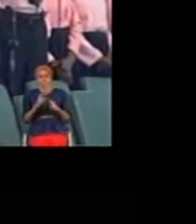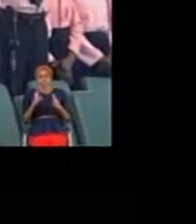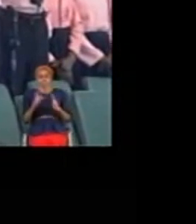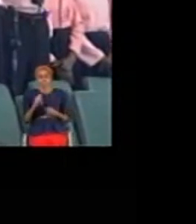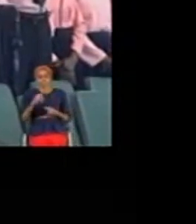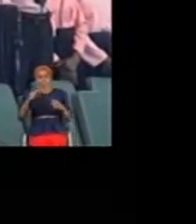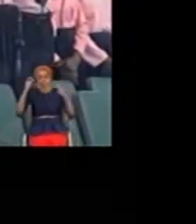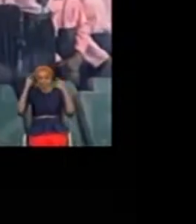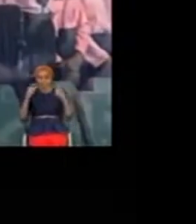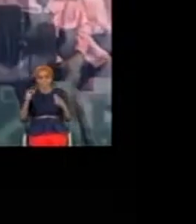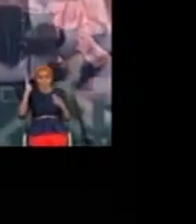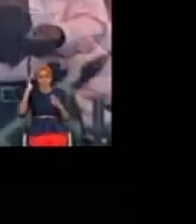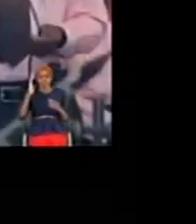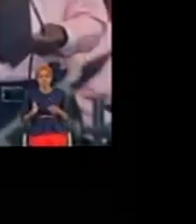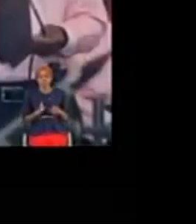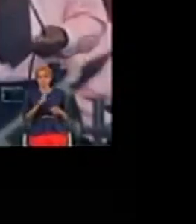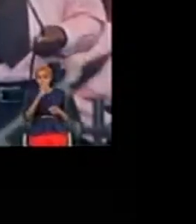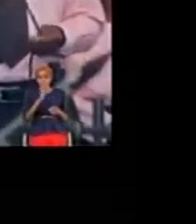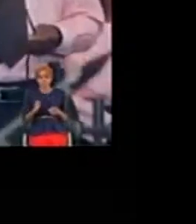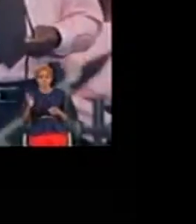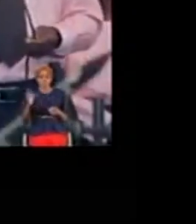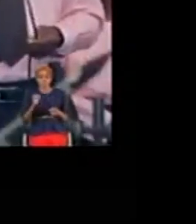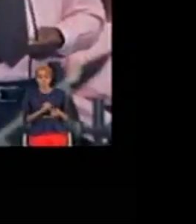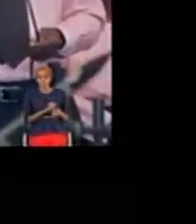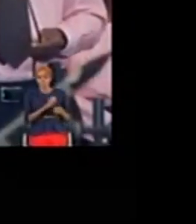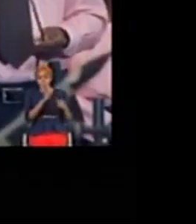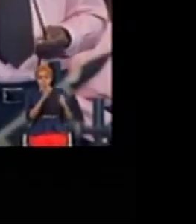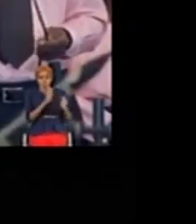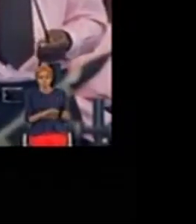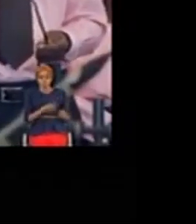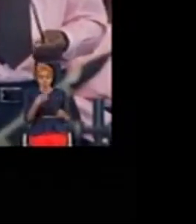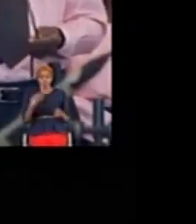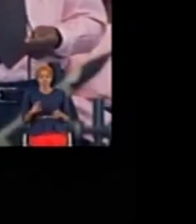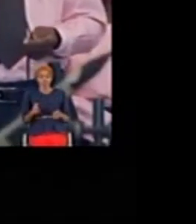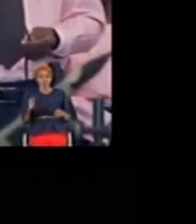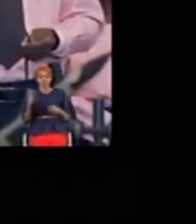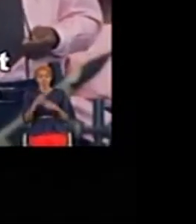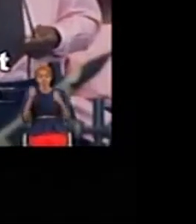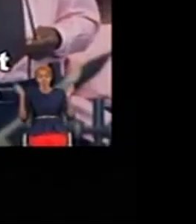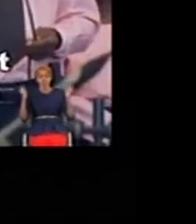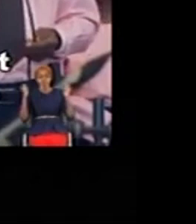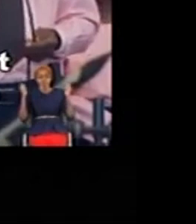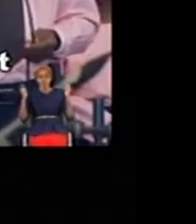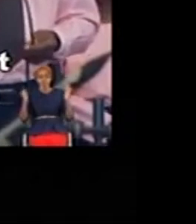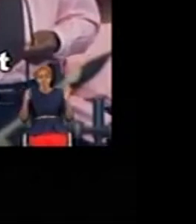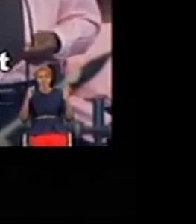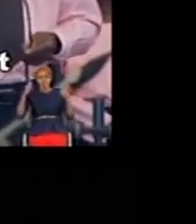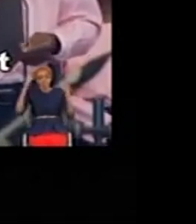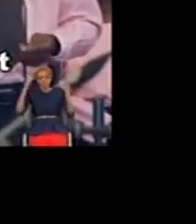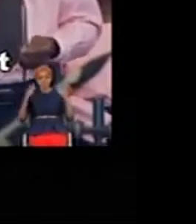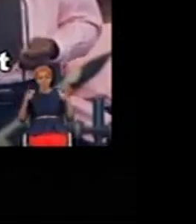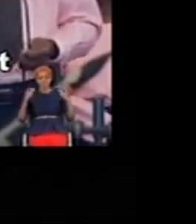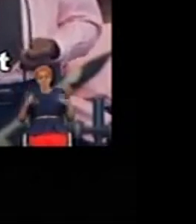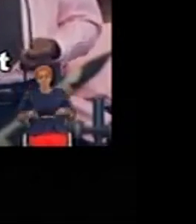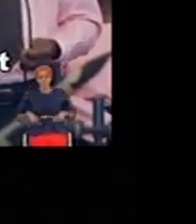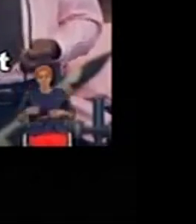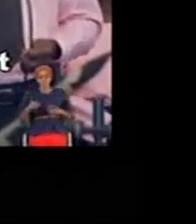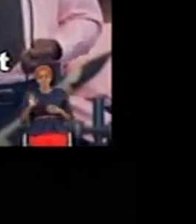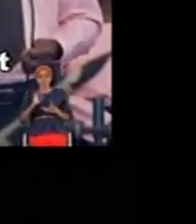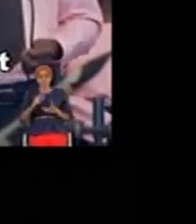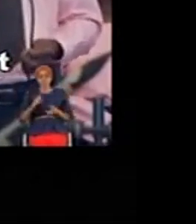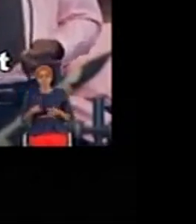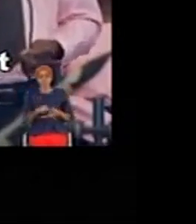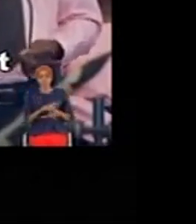A crown of life will be the reward for the victorious. A crown of life